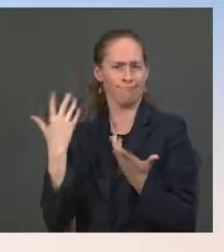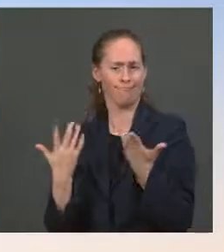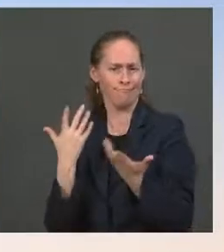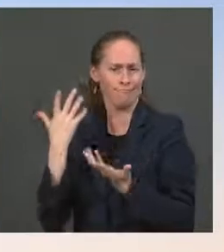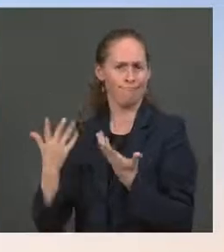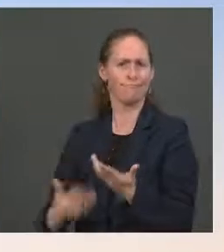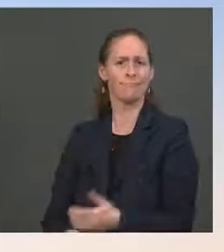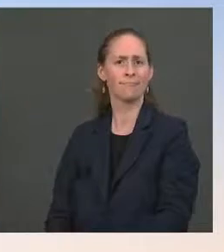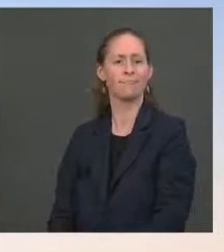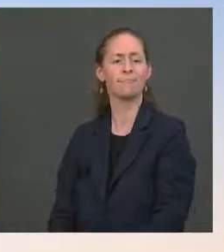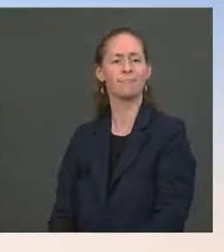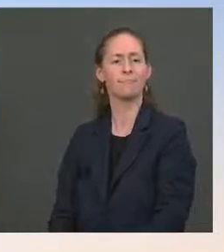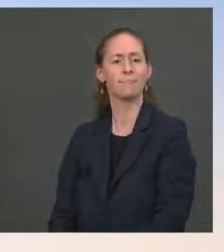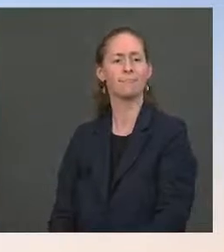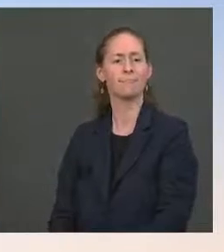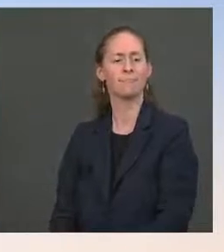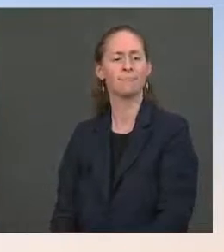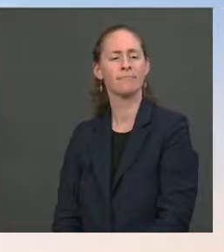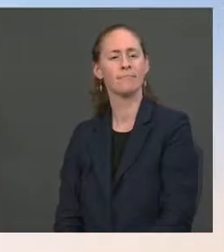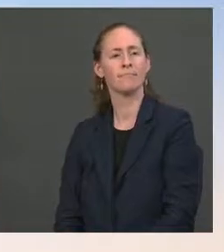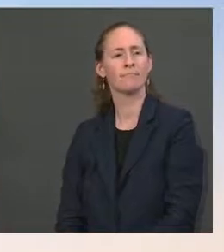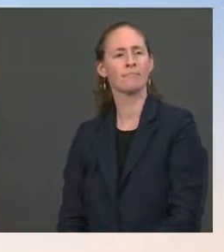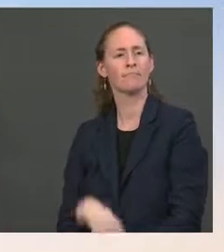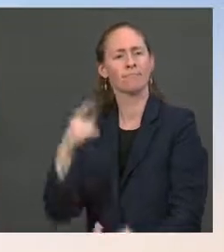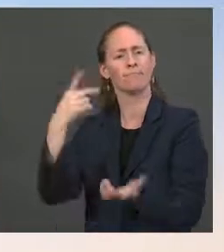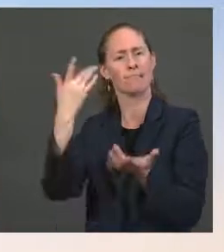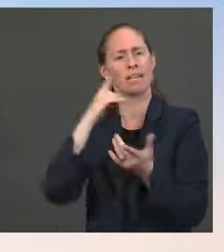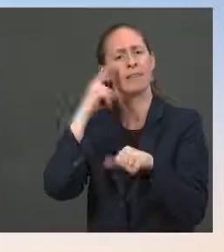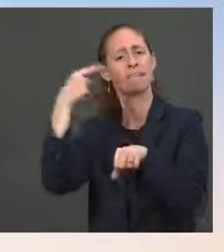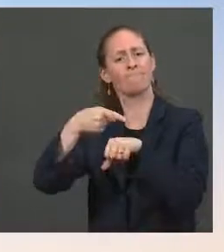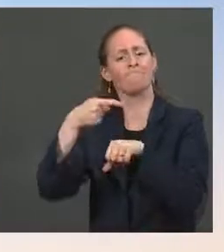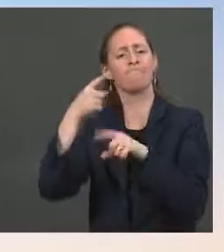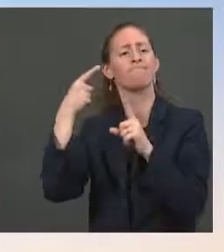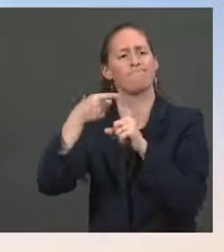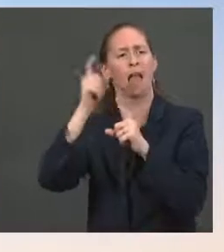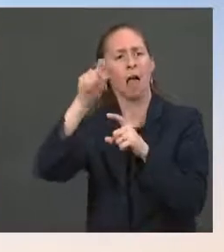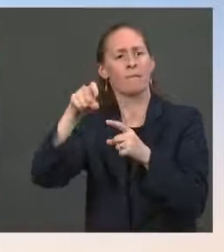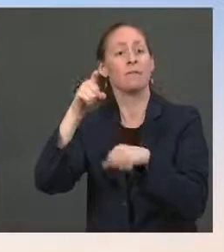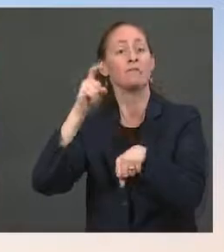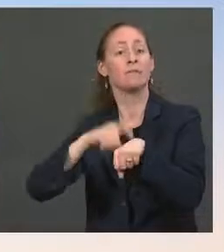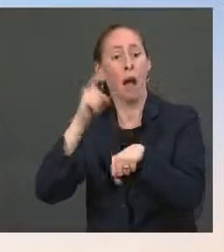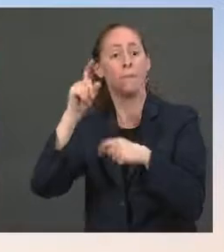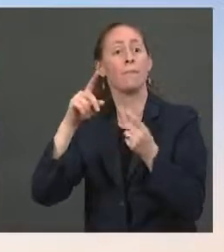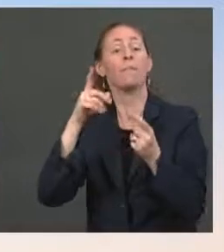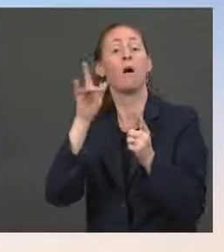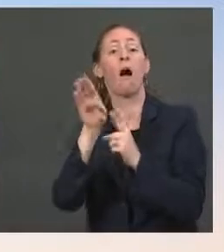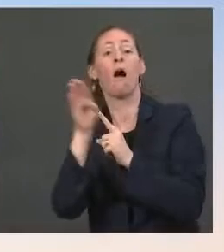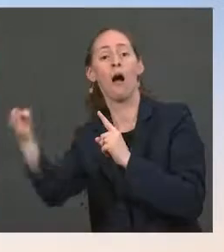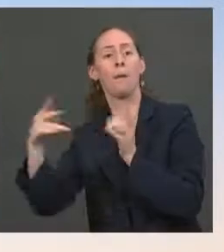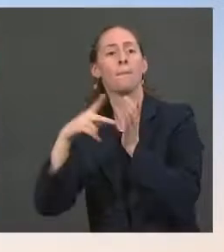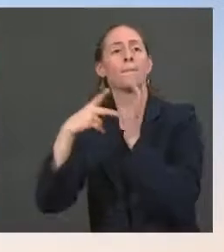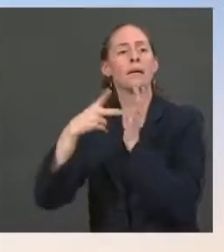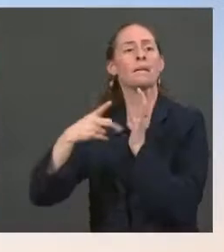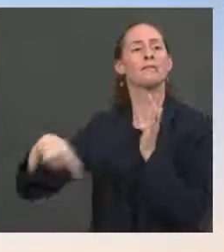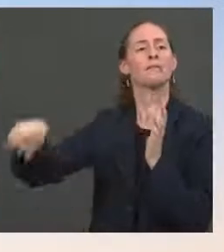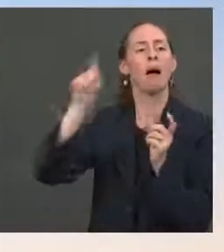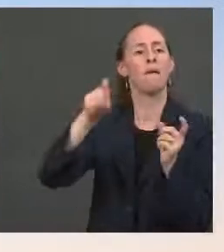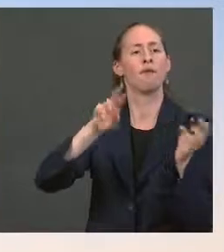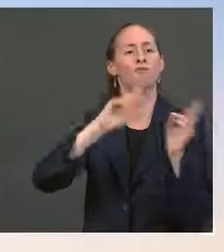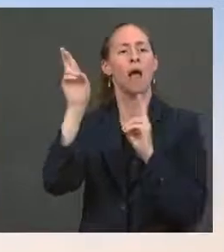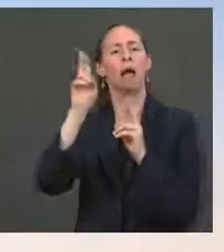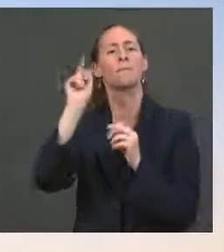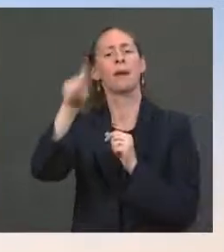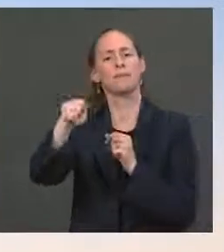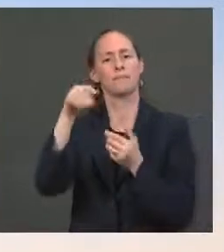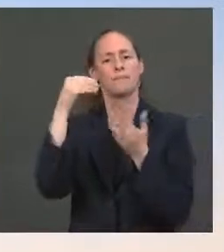pause that would be a set time limit, reconciliation would force you to put a actual dollar amount on